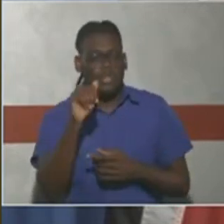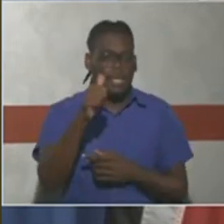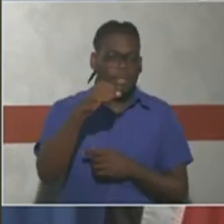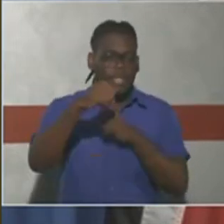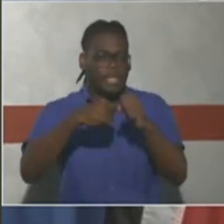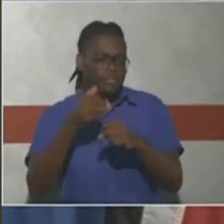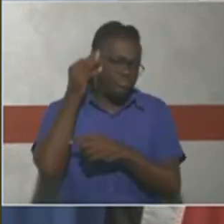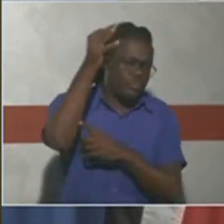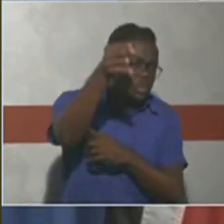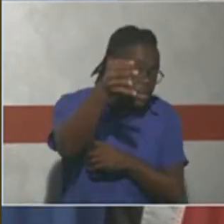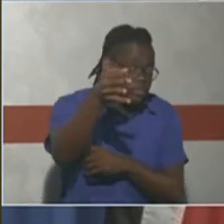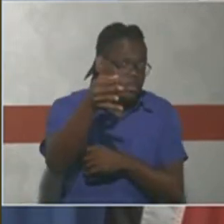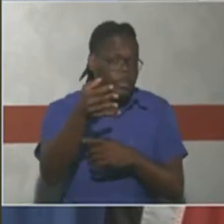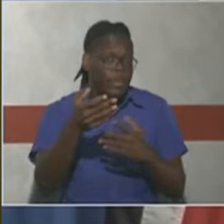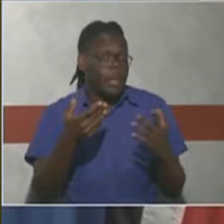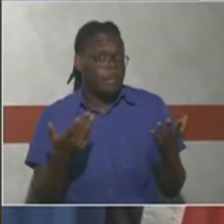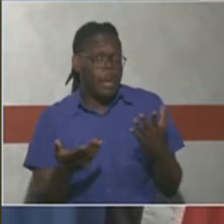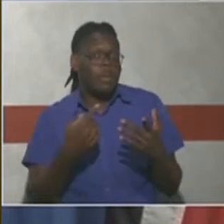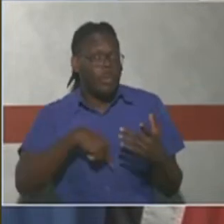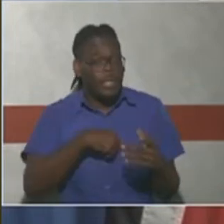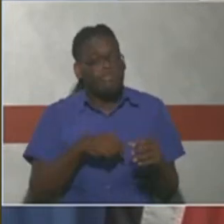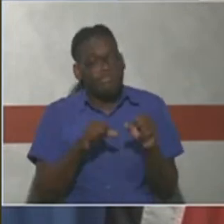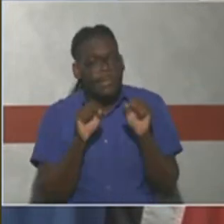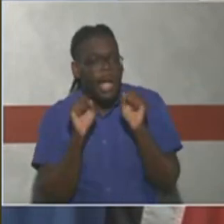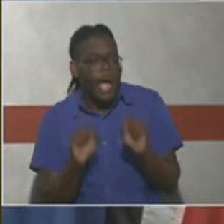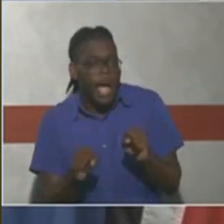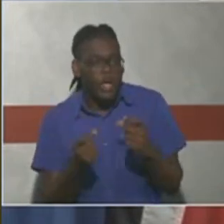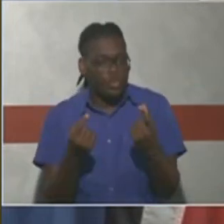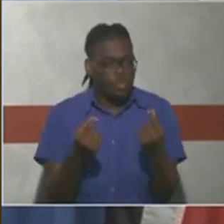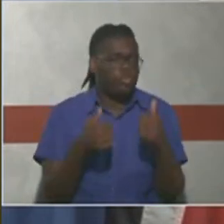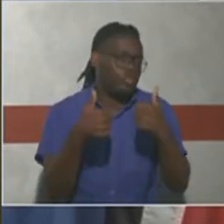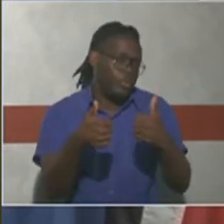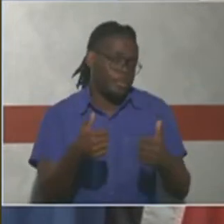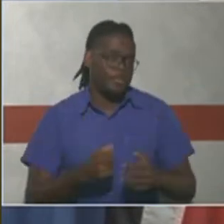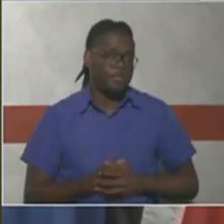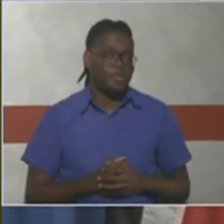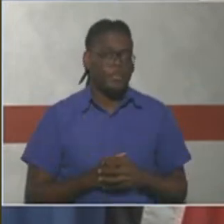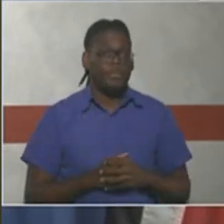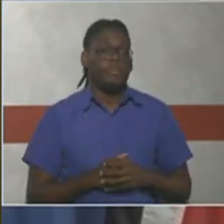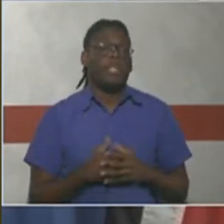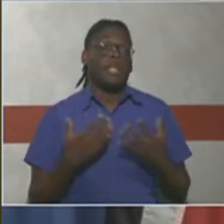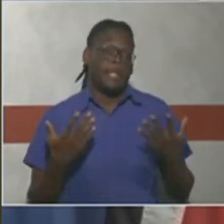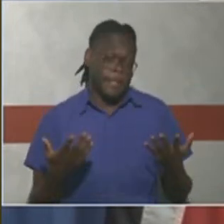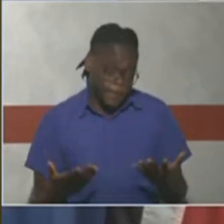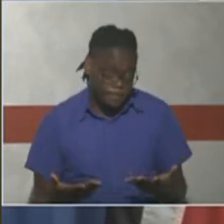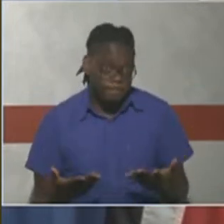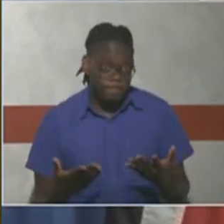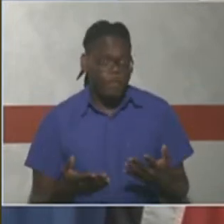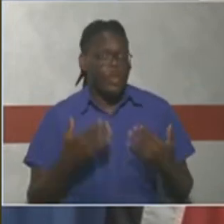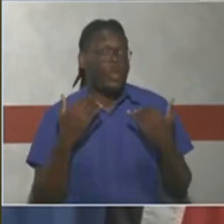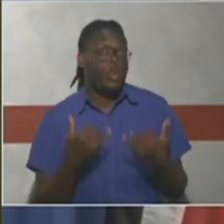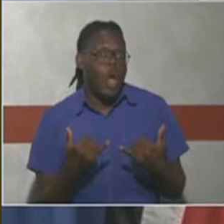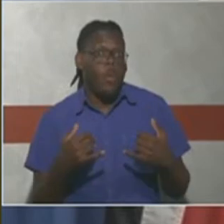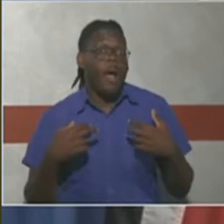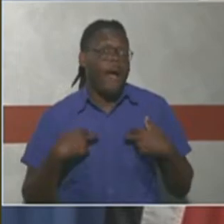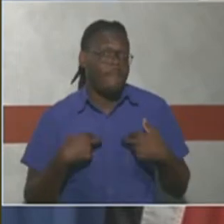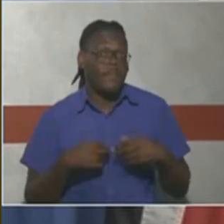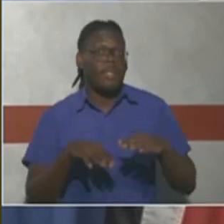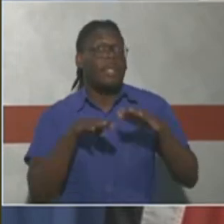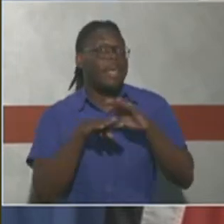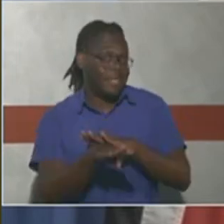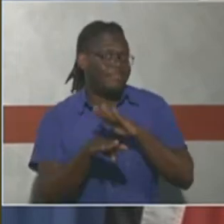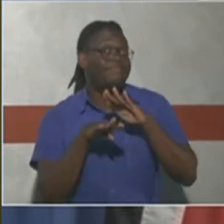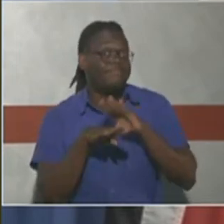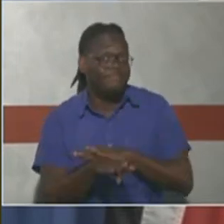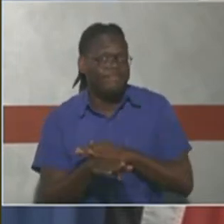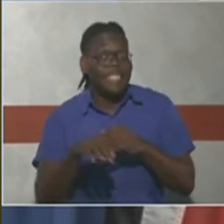the investment that you have in place. So having access to gas fields outside of our border, this is a seminal